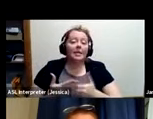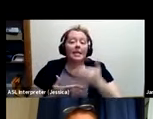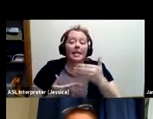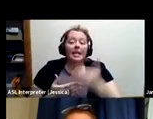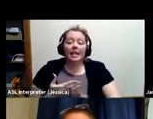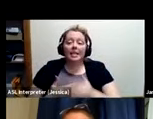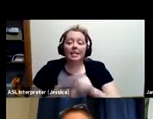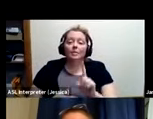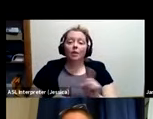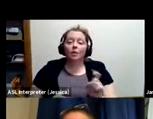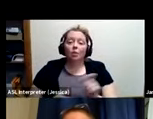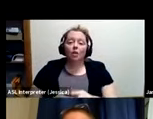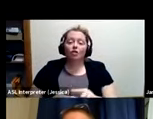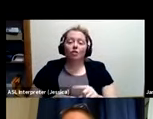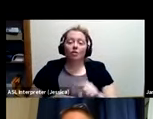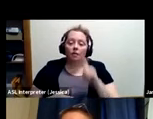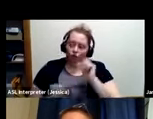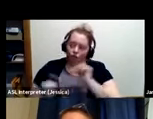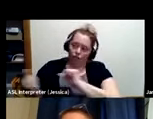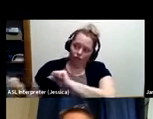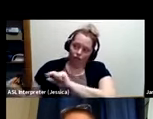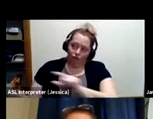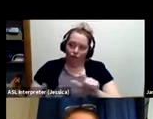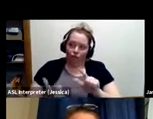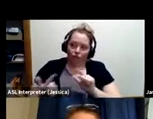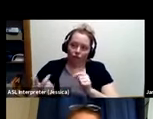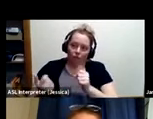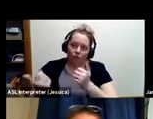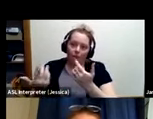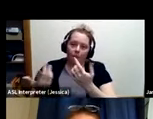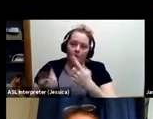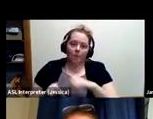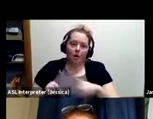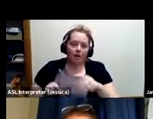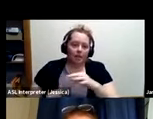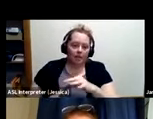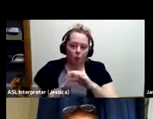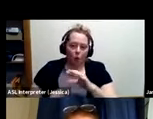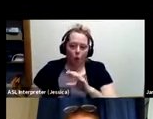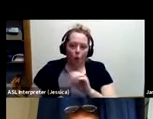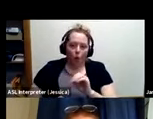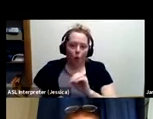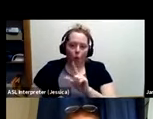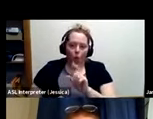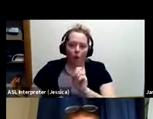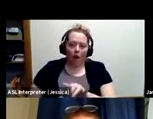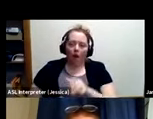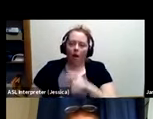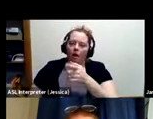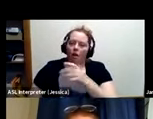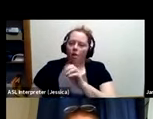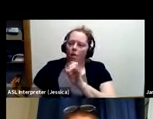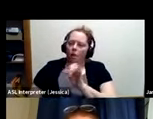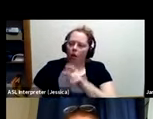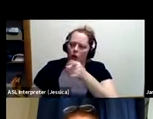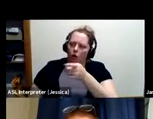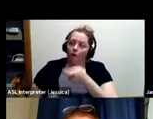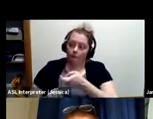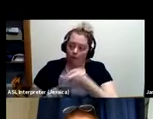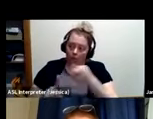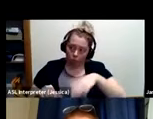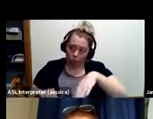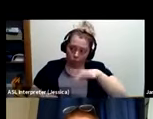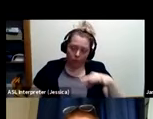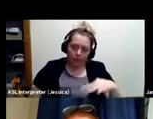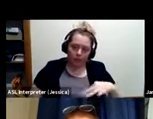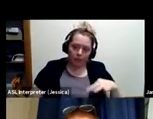obviously to the whole panel. So Coley, you are a native Pittsburgher. I am not